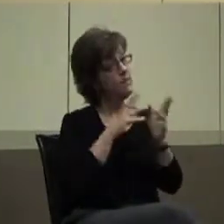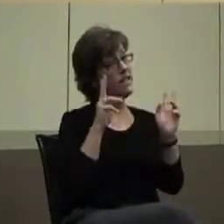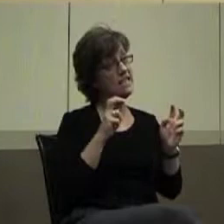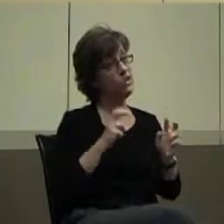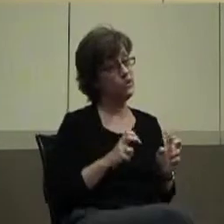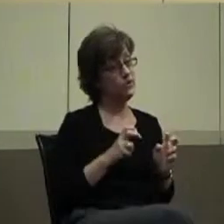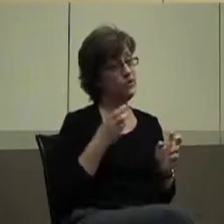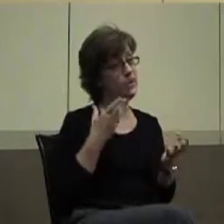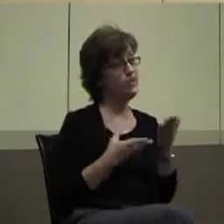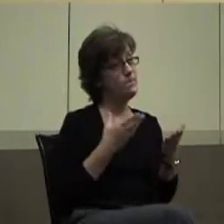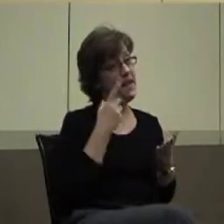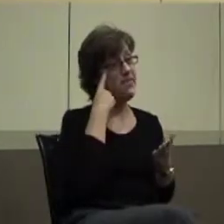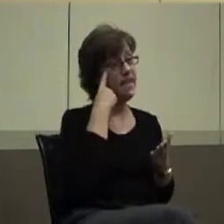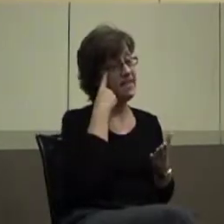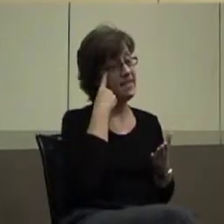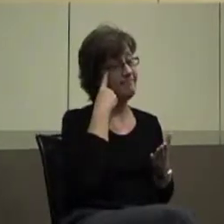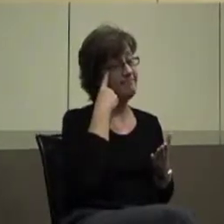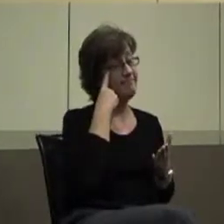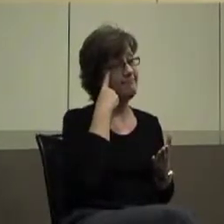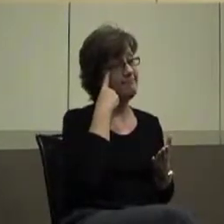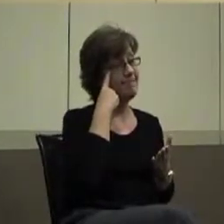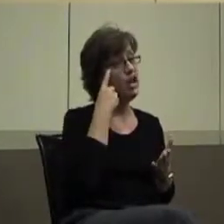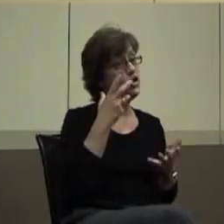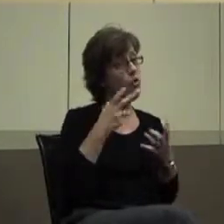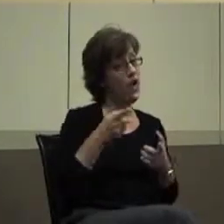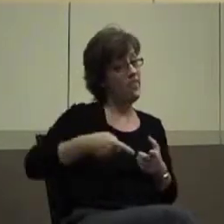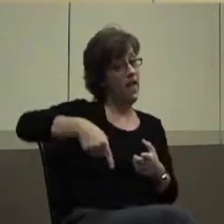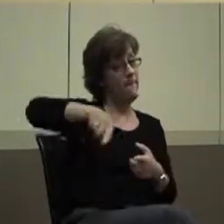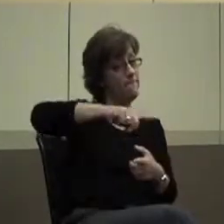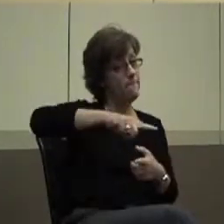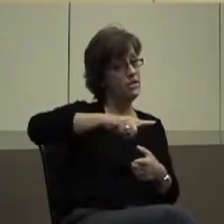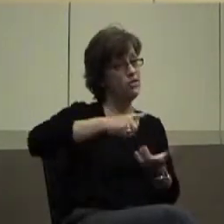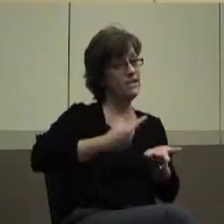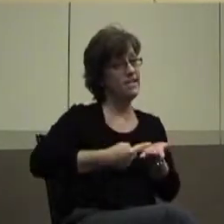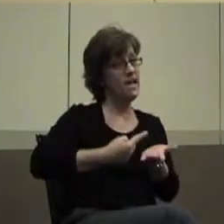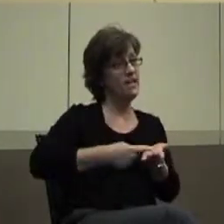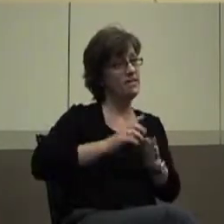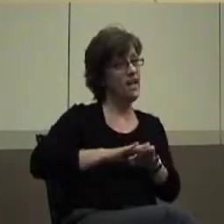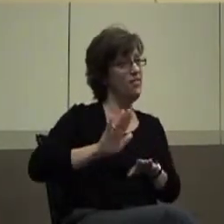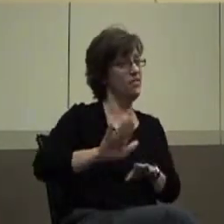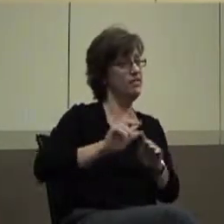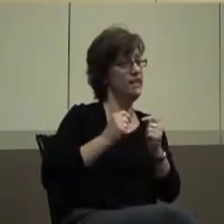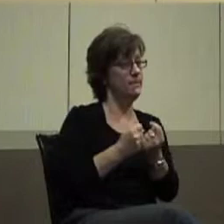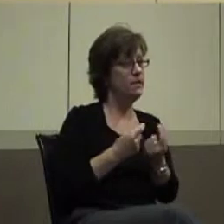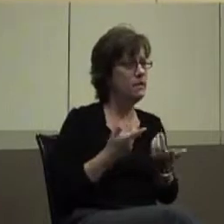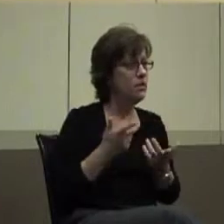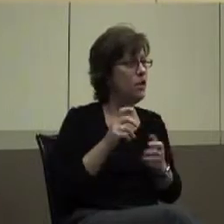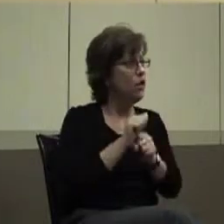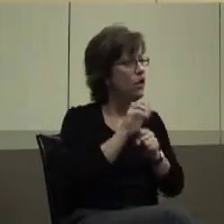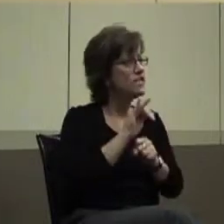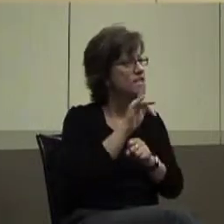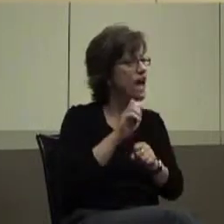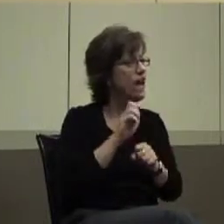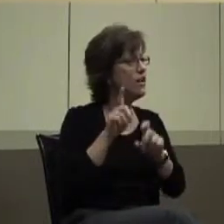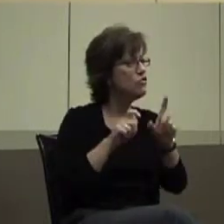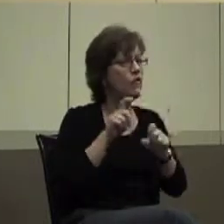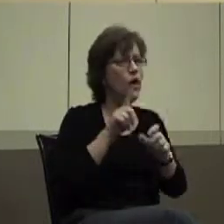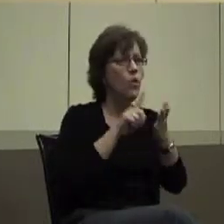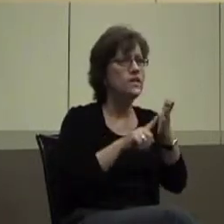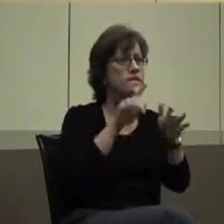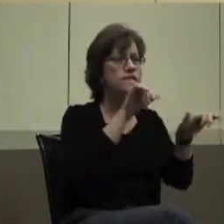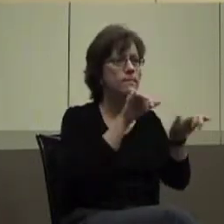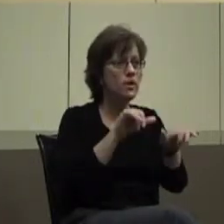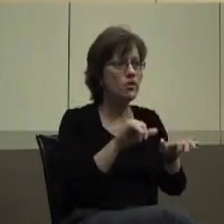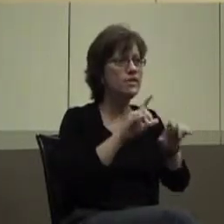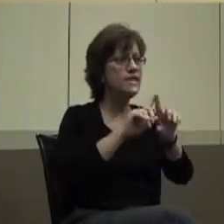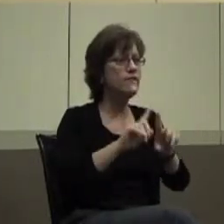might think you would want them to discuss? What about their work style surveys? What similarities